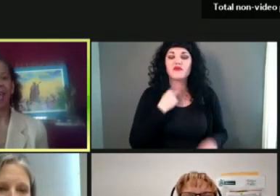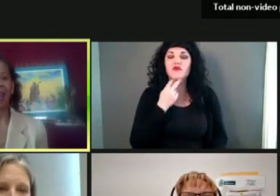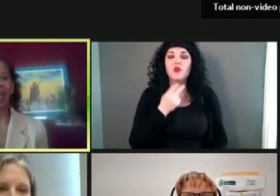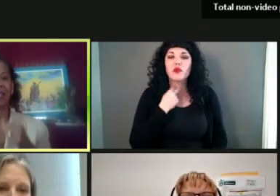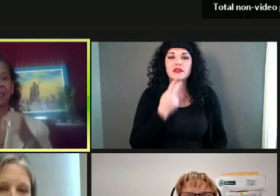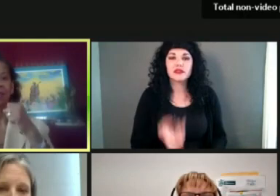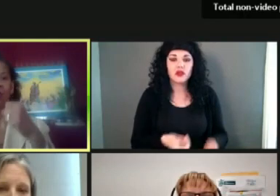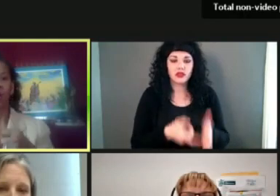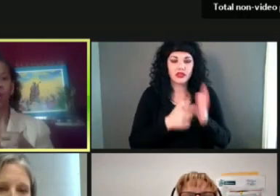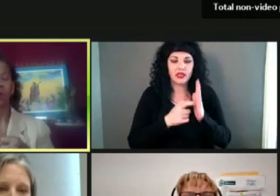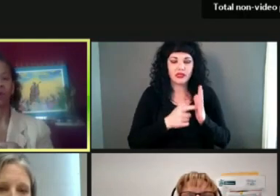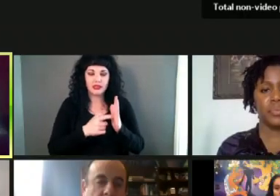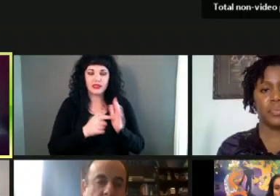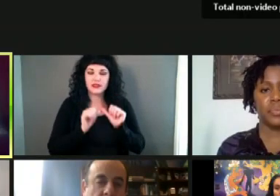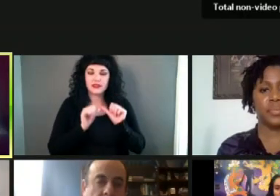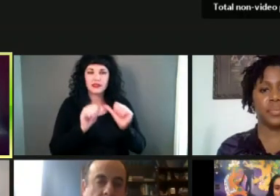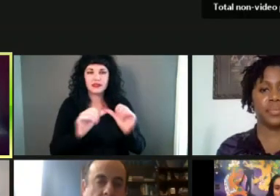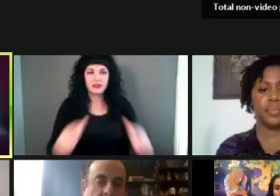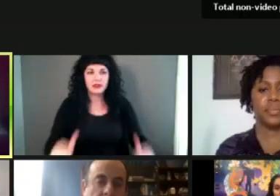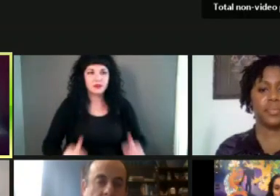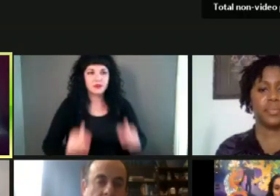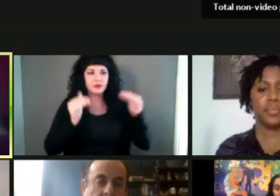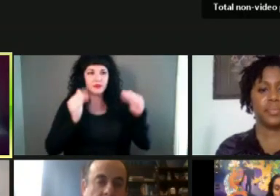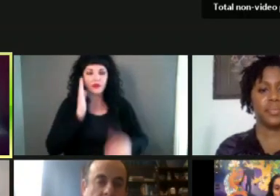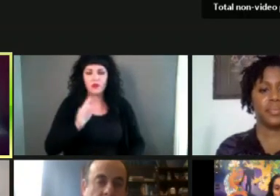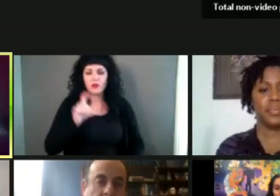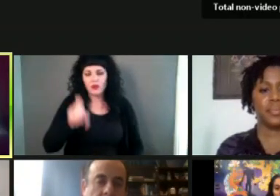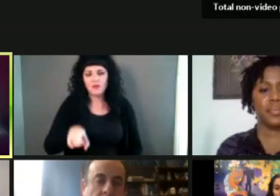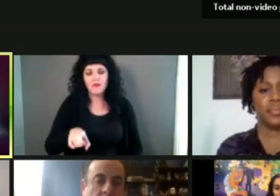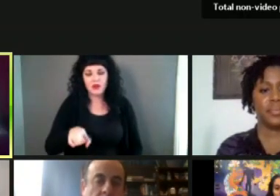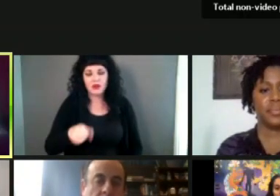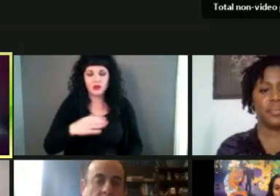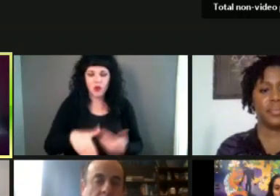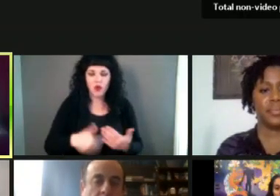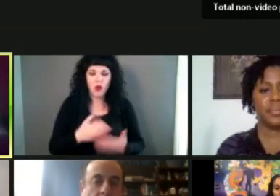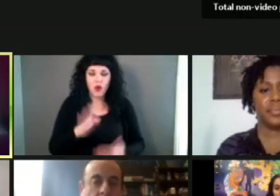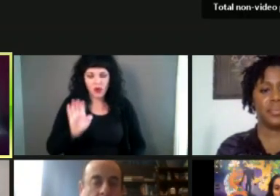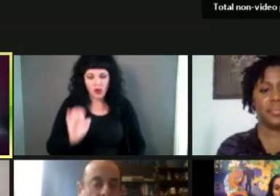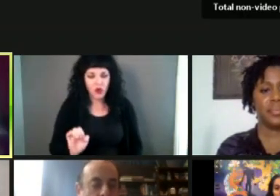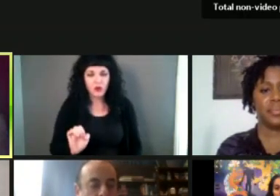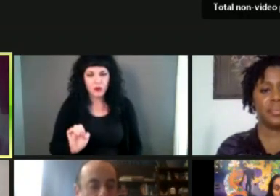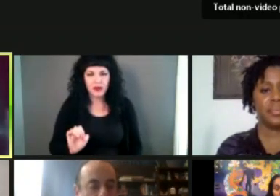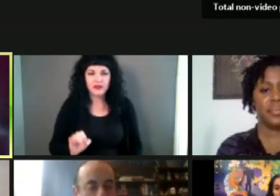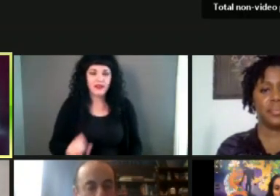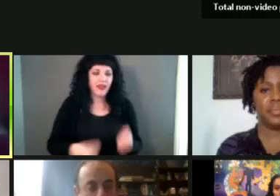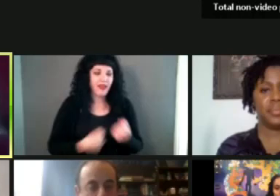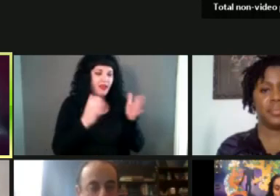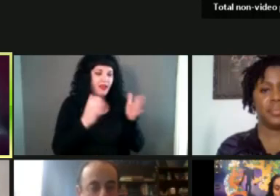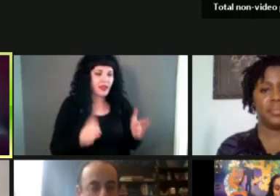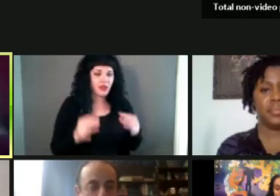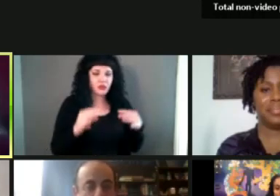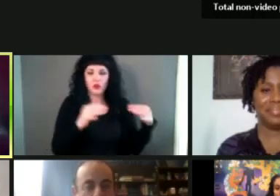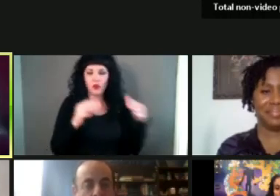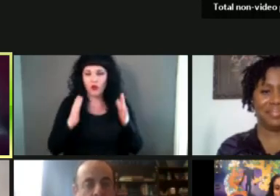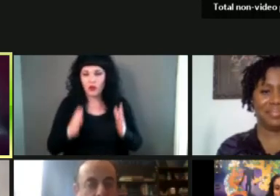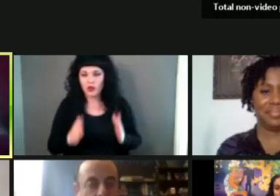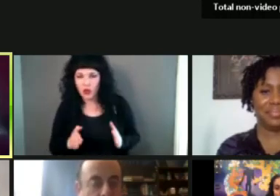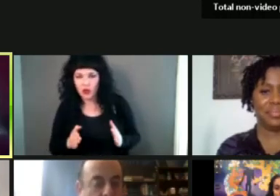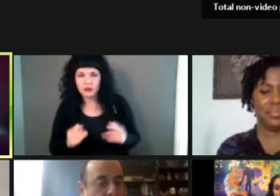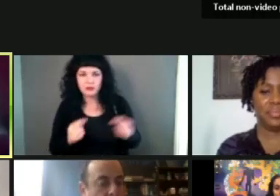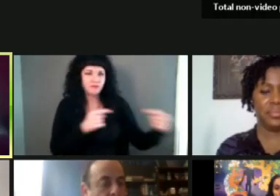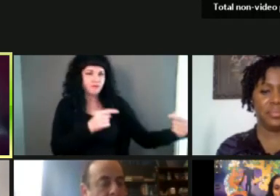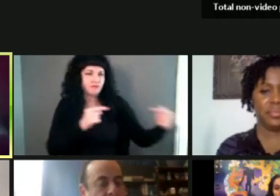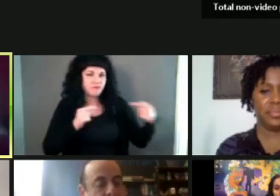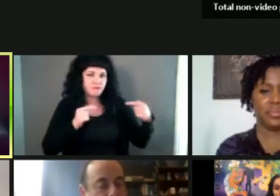to be allies and warriors and front and back and front and back, and to struggle continuously.